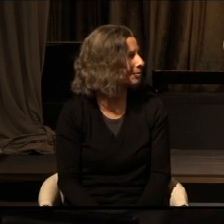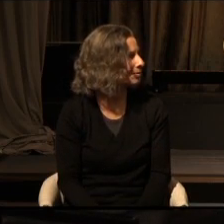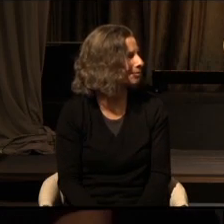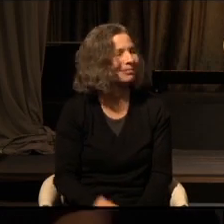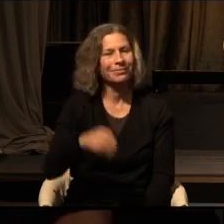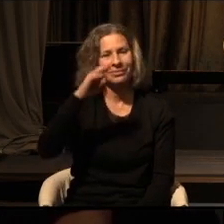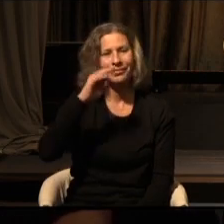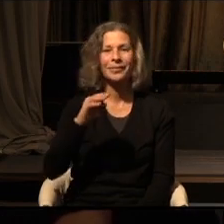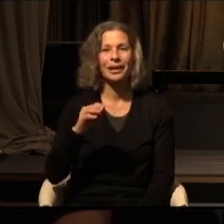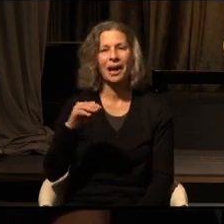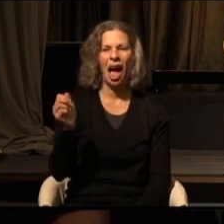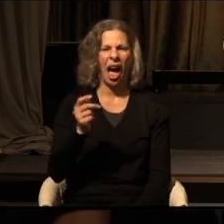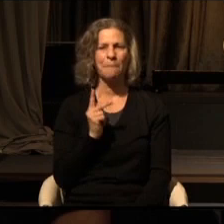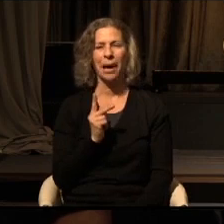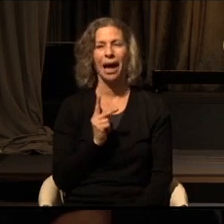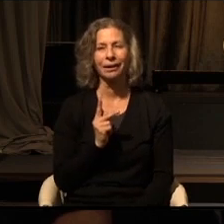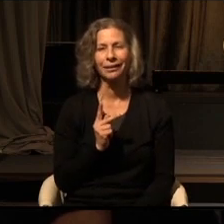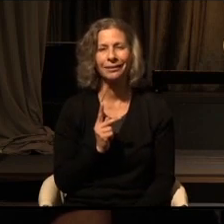I'm back.